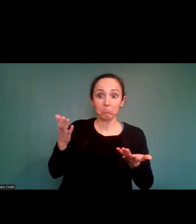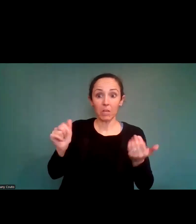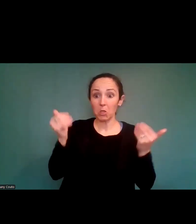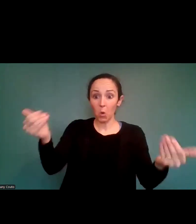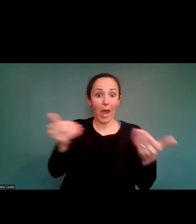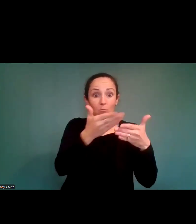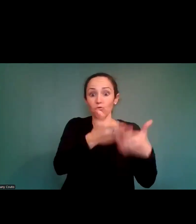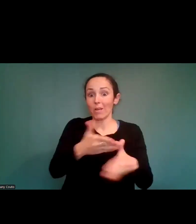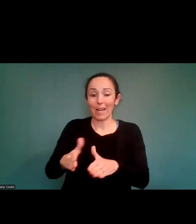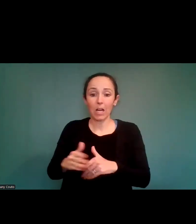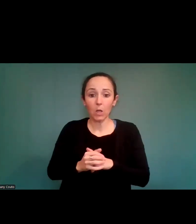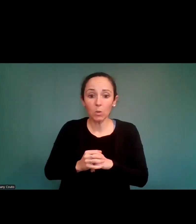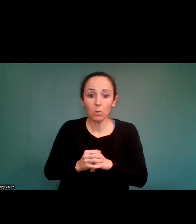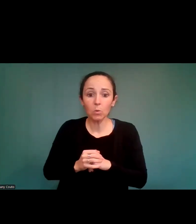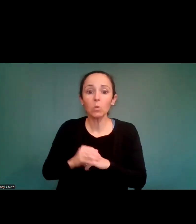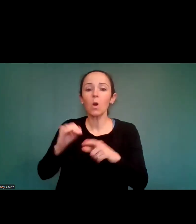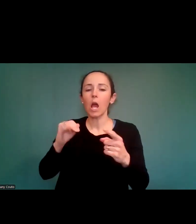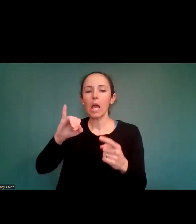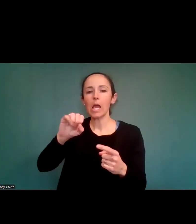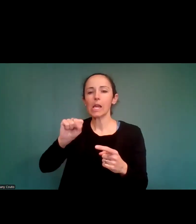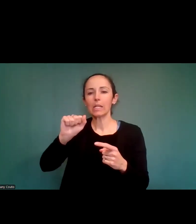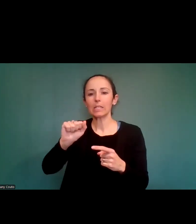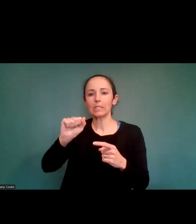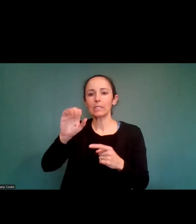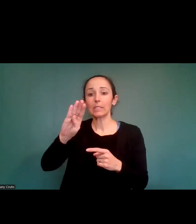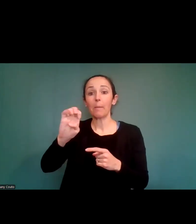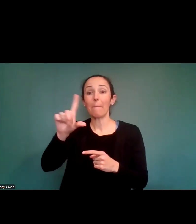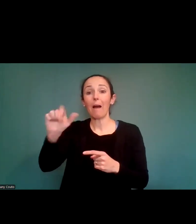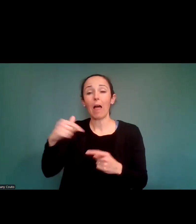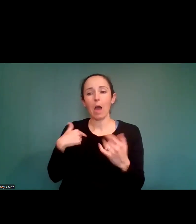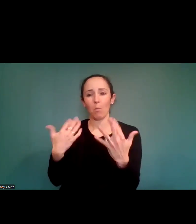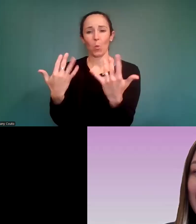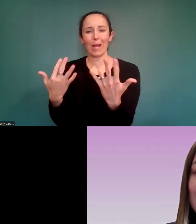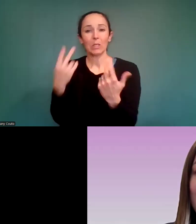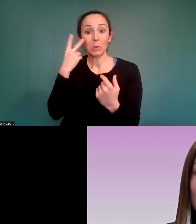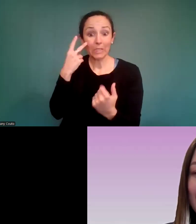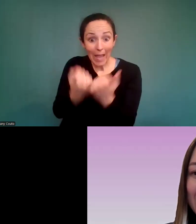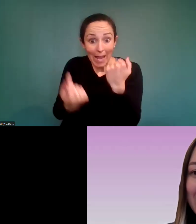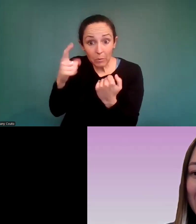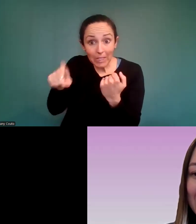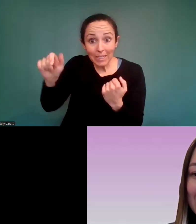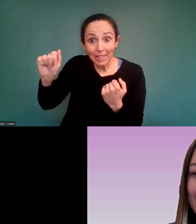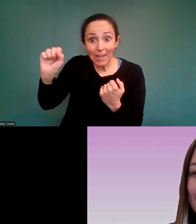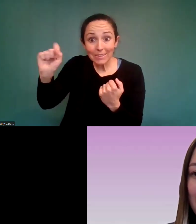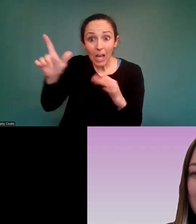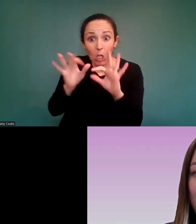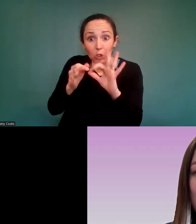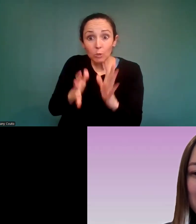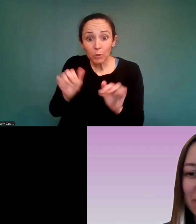I'm just going to wait one more moment to see if anyone is adding that they need ASL in the chat. I see